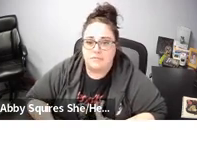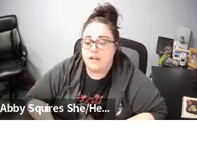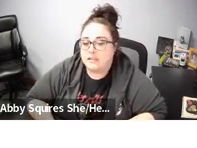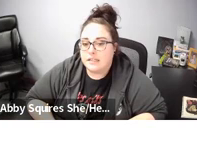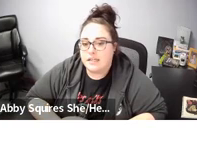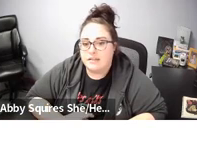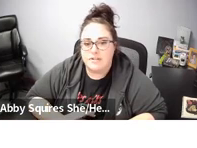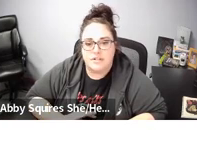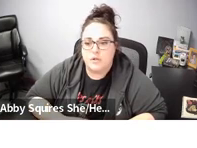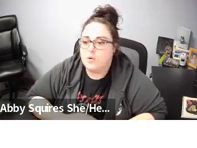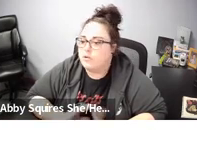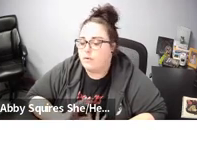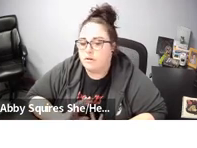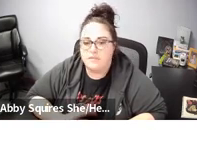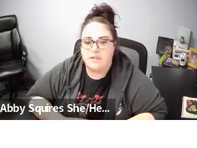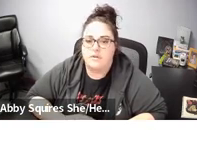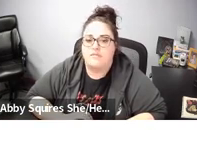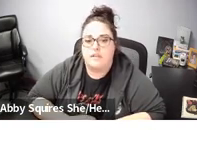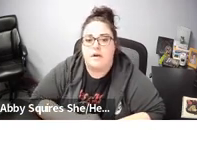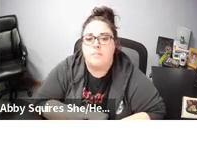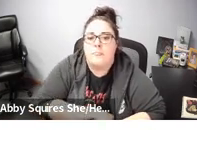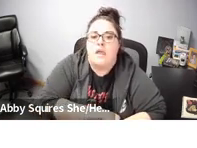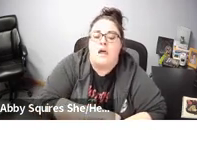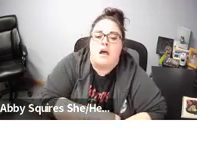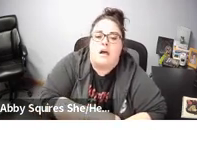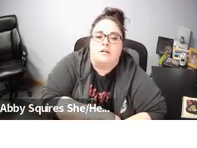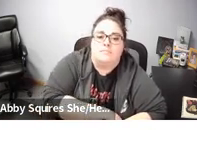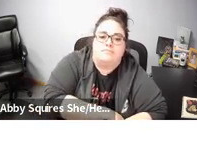me directly, there's a Google form even you can fill out.